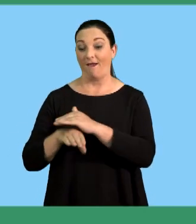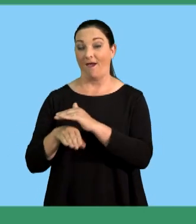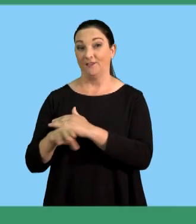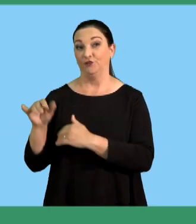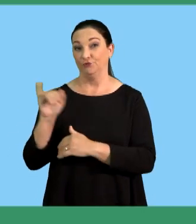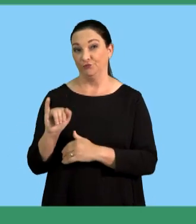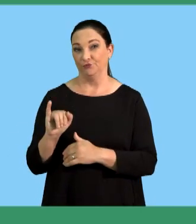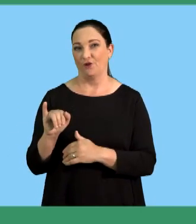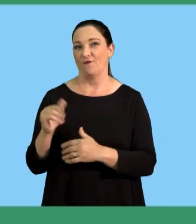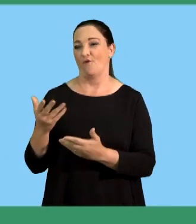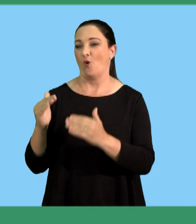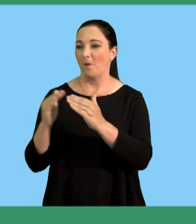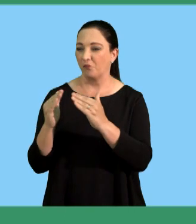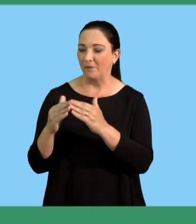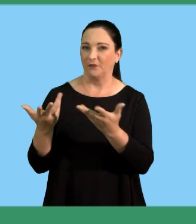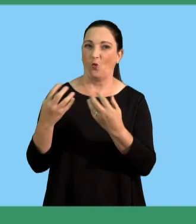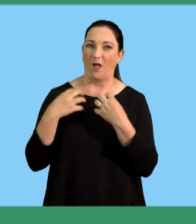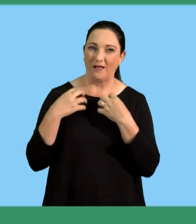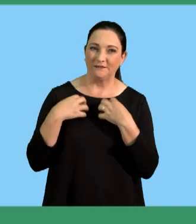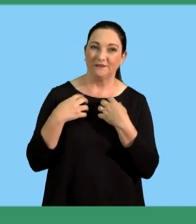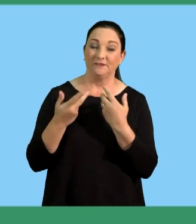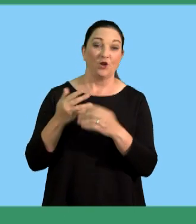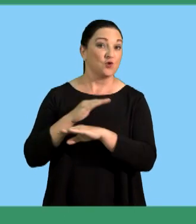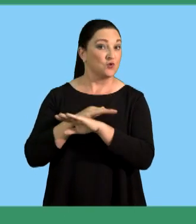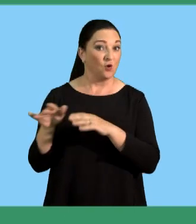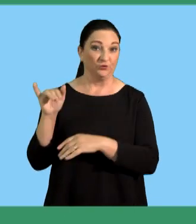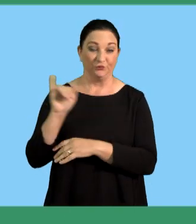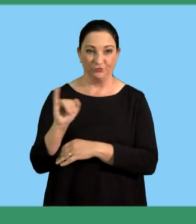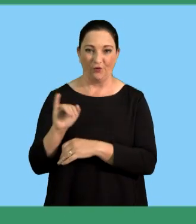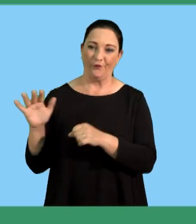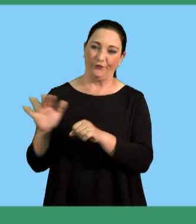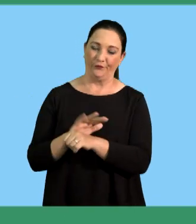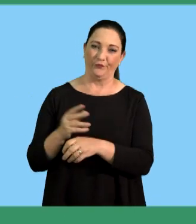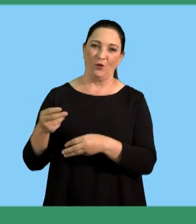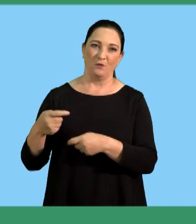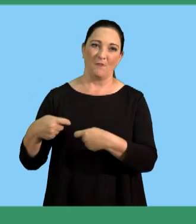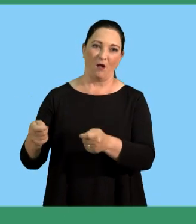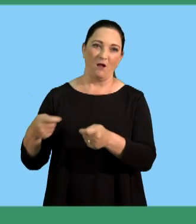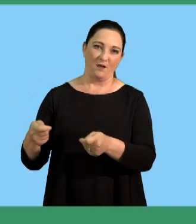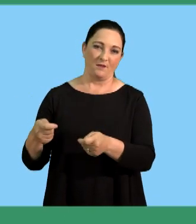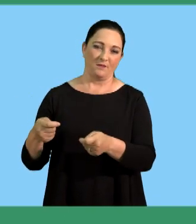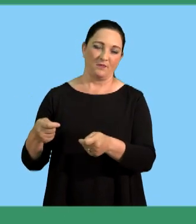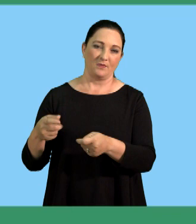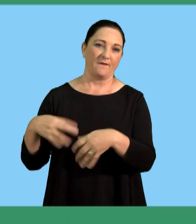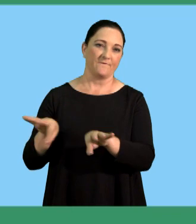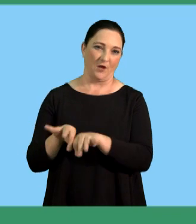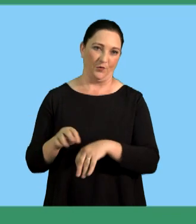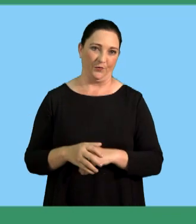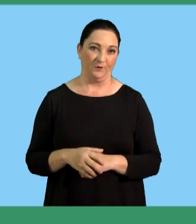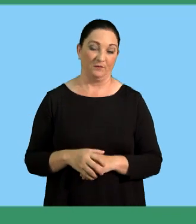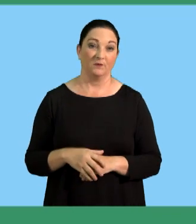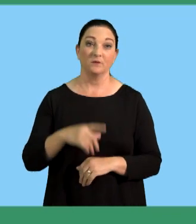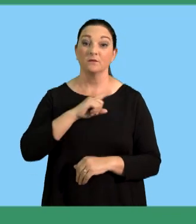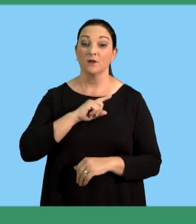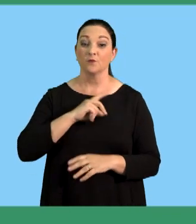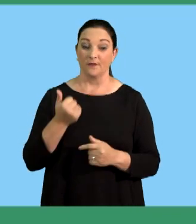under insurance, here we're talking about property or assets that are not insured for their full market value. So that's what we mean